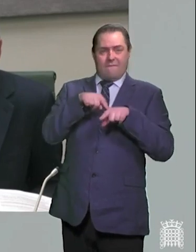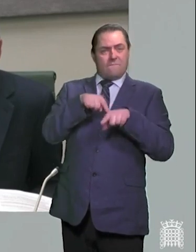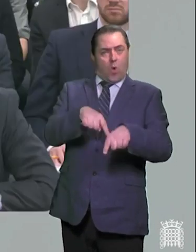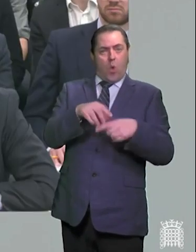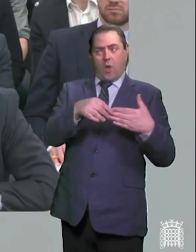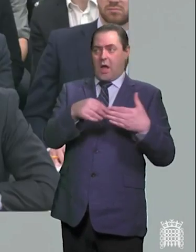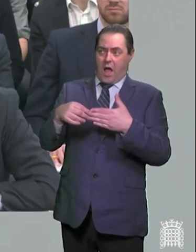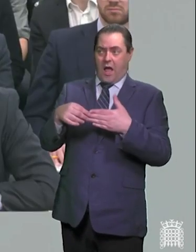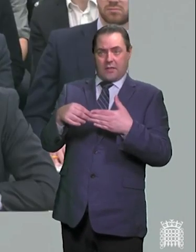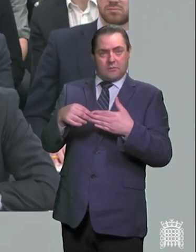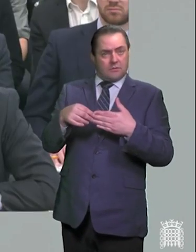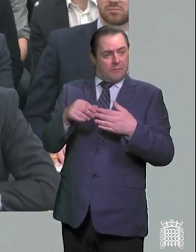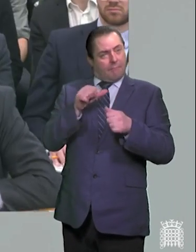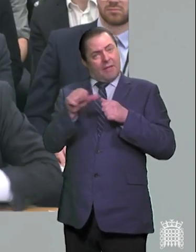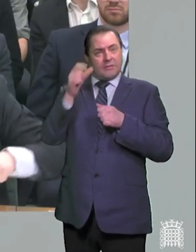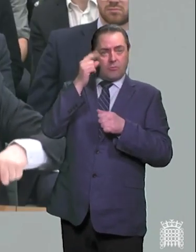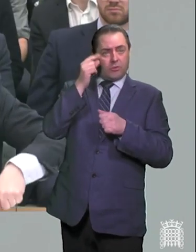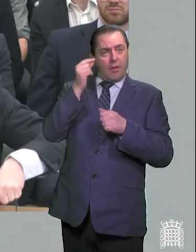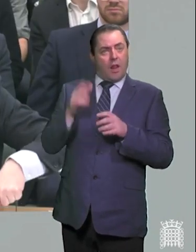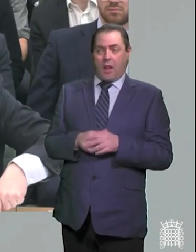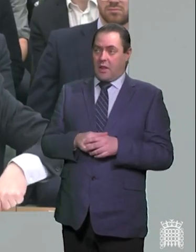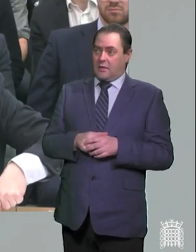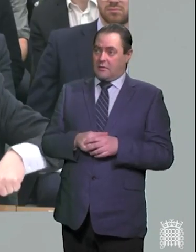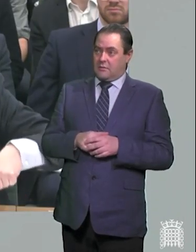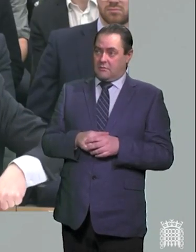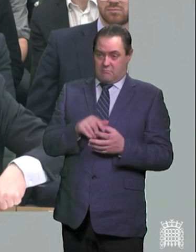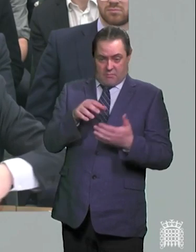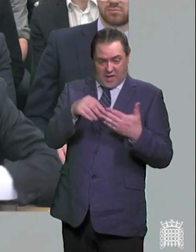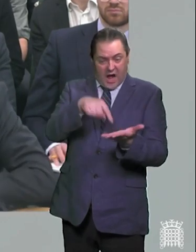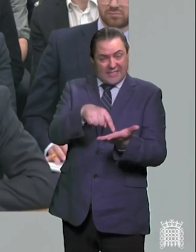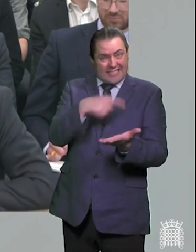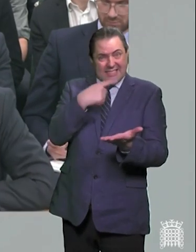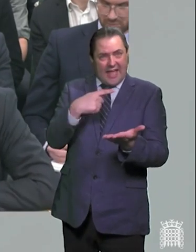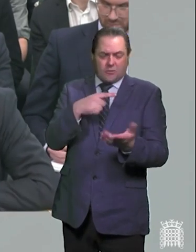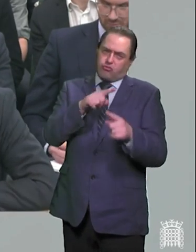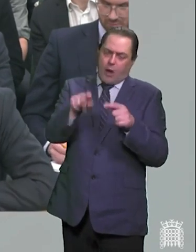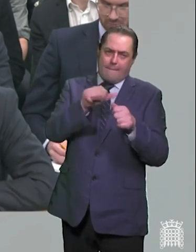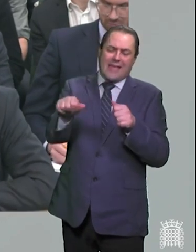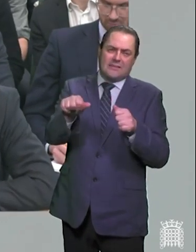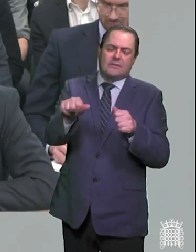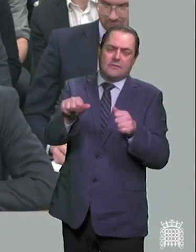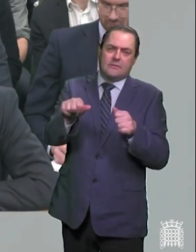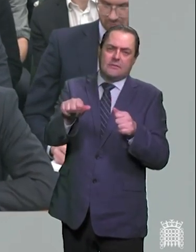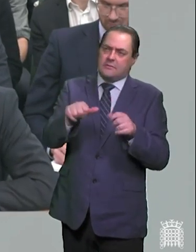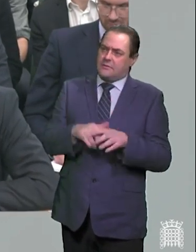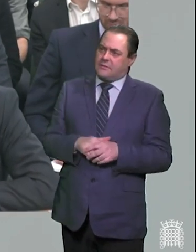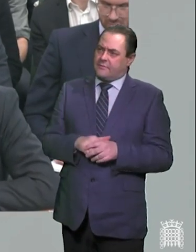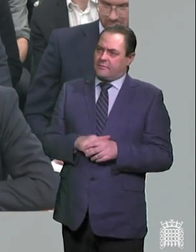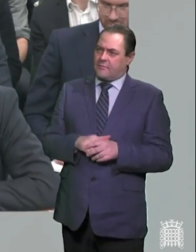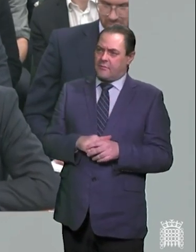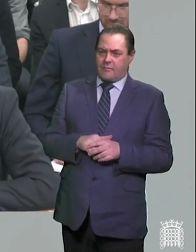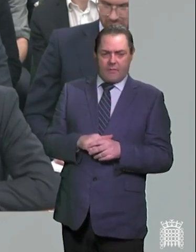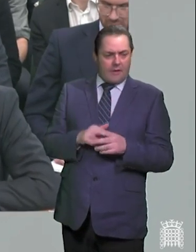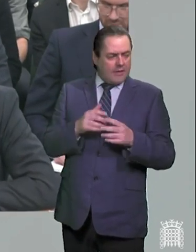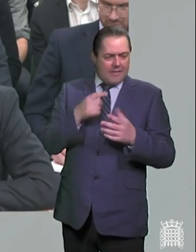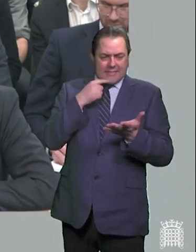the guidance to the best of our ability, which was what the guidance provided for. And the guidance provides for freedoms